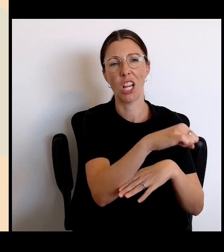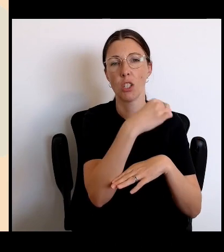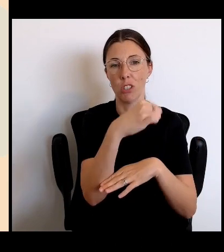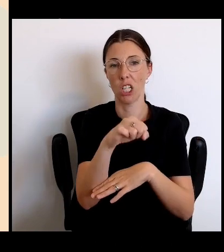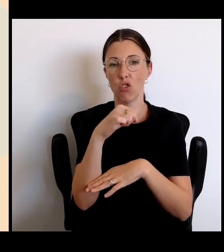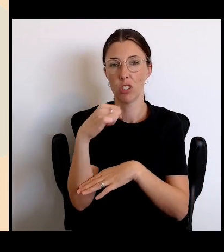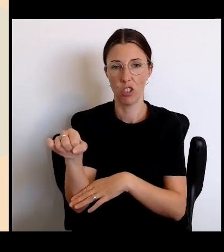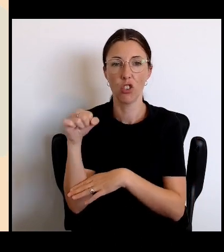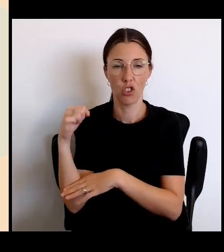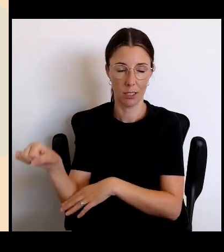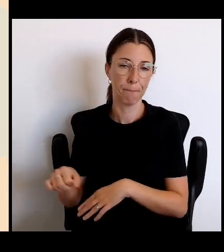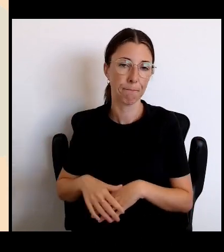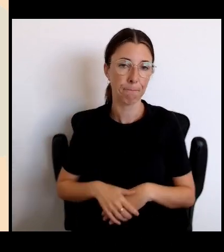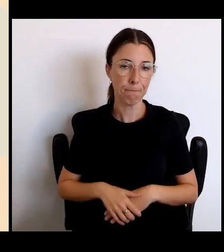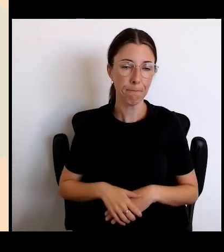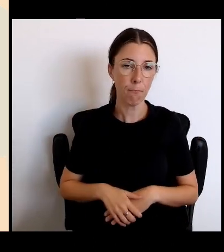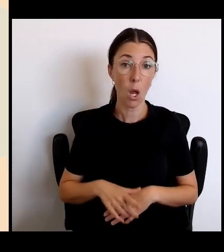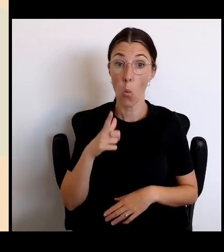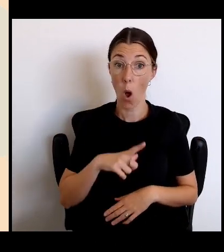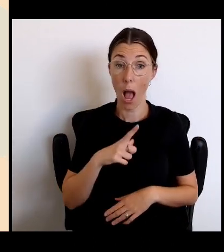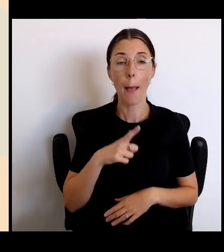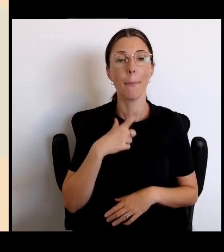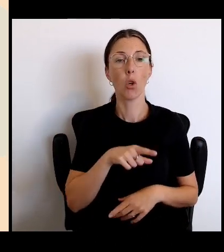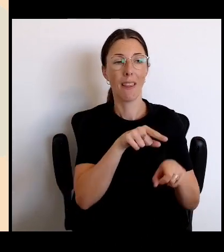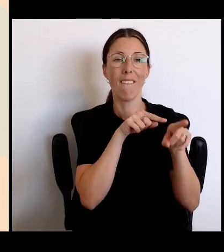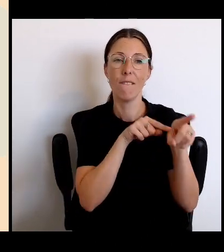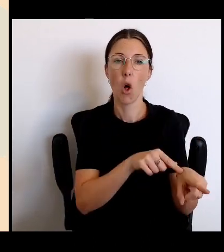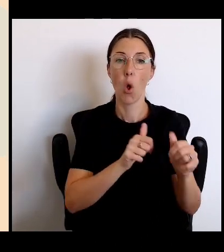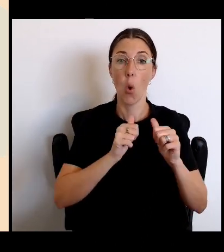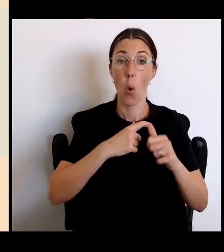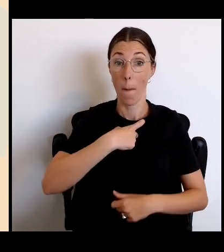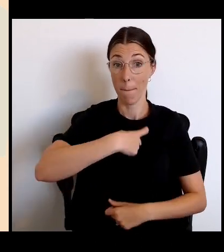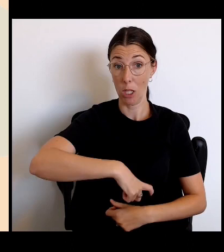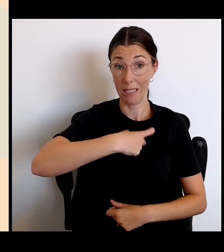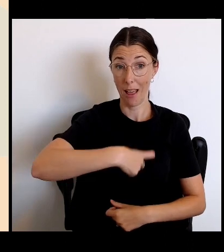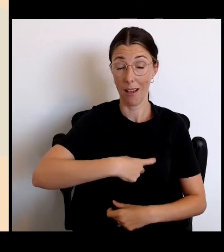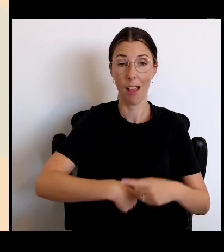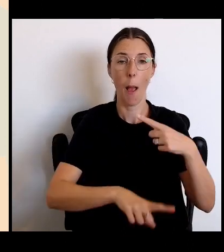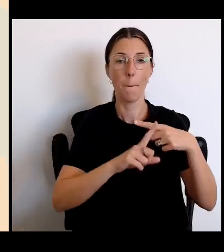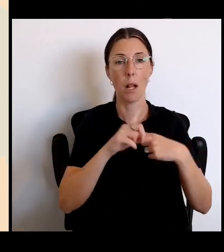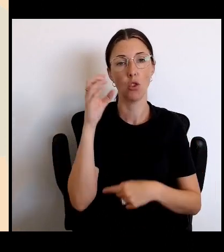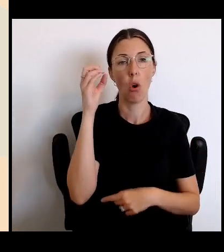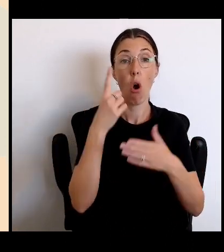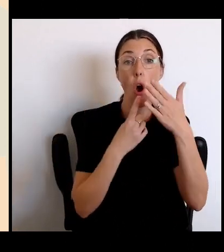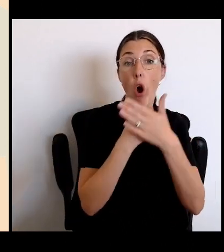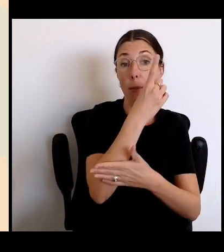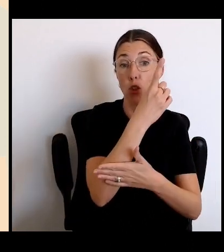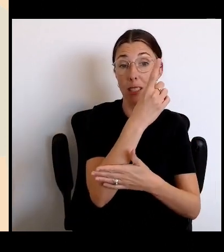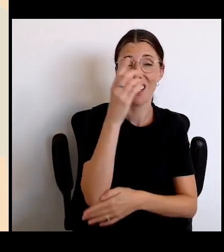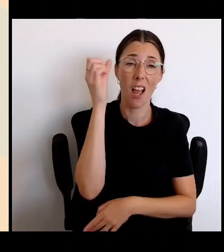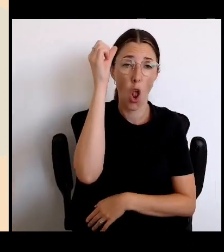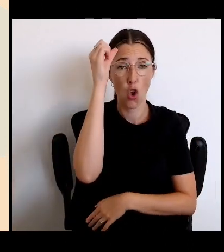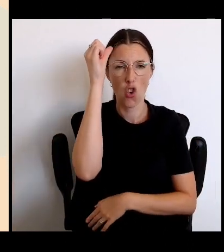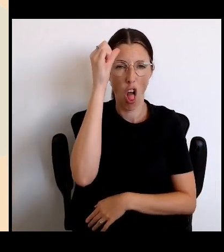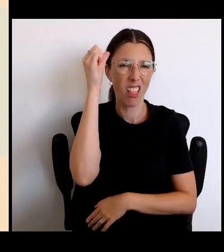it's defined by personality as well as by opportunity and knowledge and information. So I think there's just, you